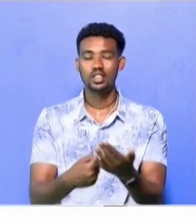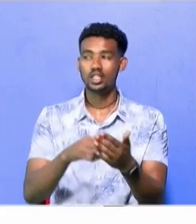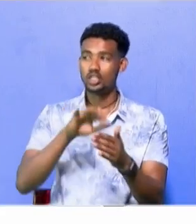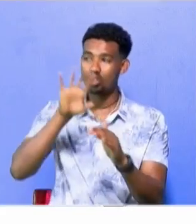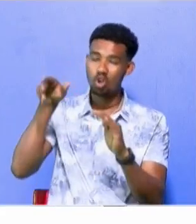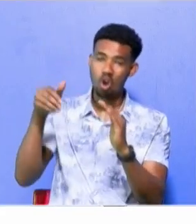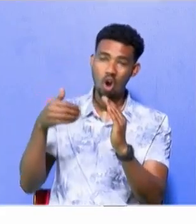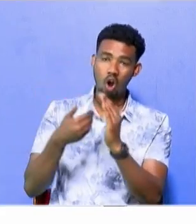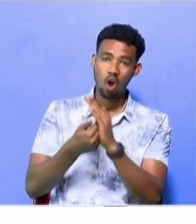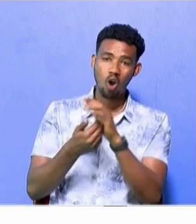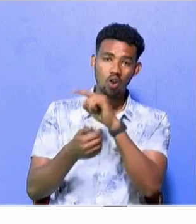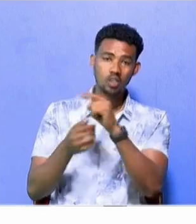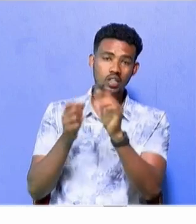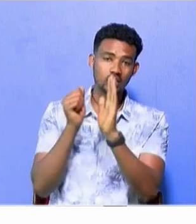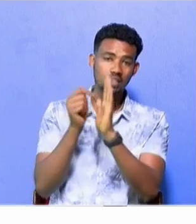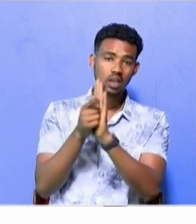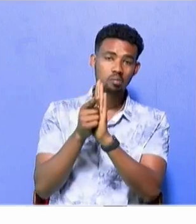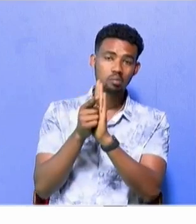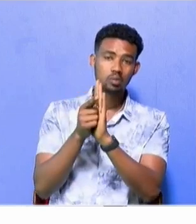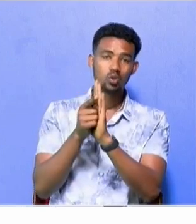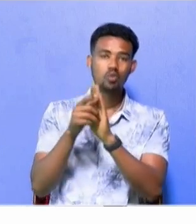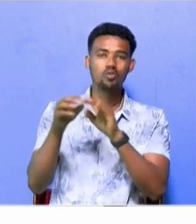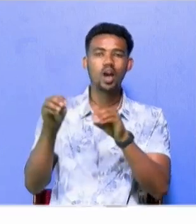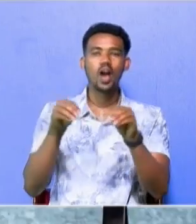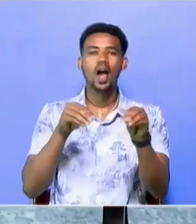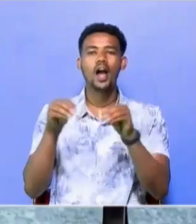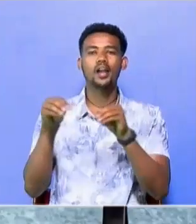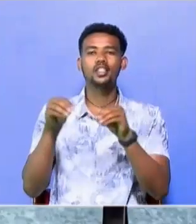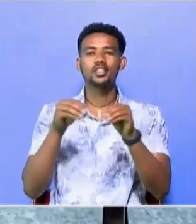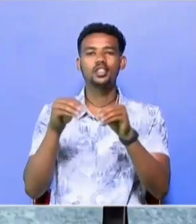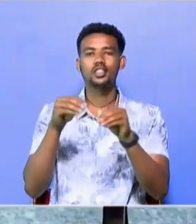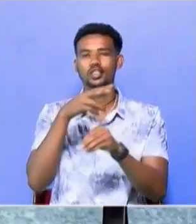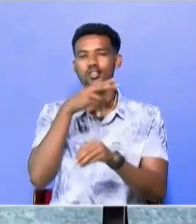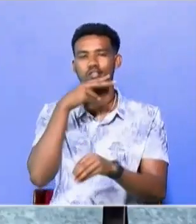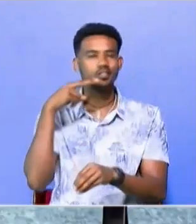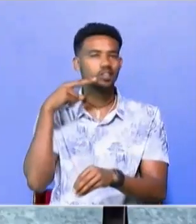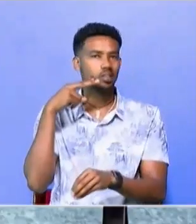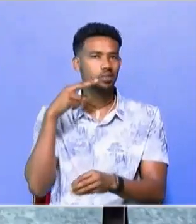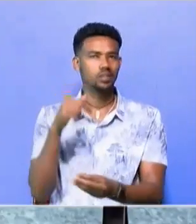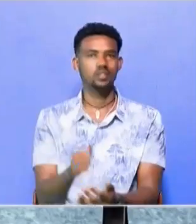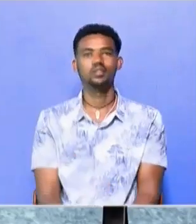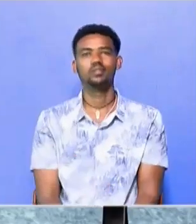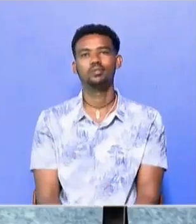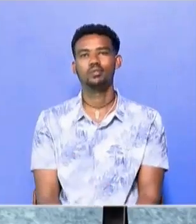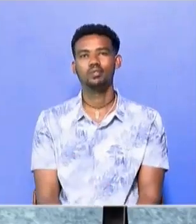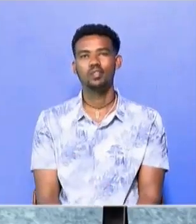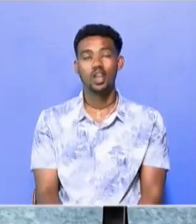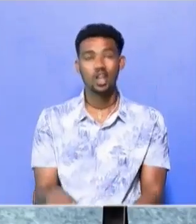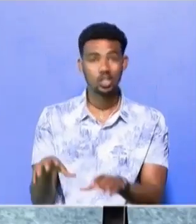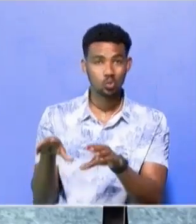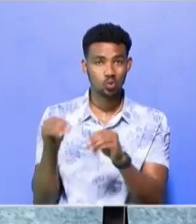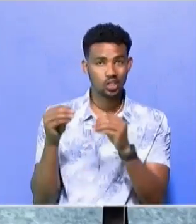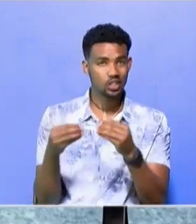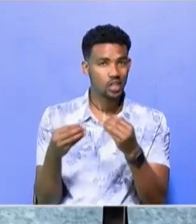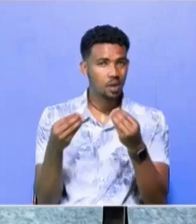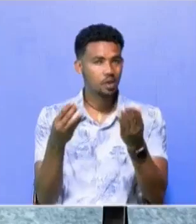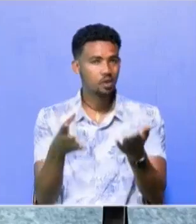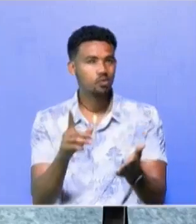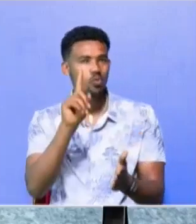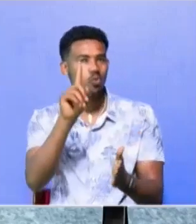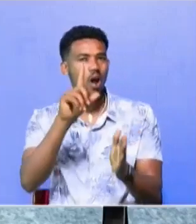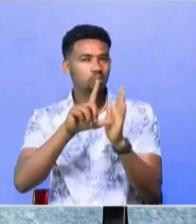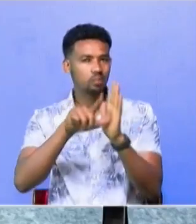These all are an example of action verbs. Students, let me give you